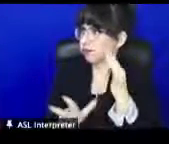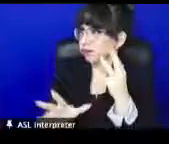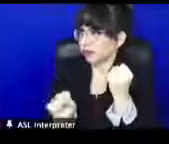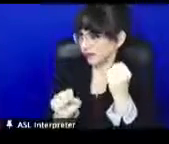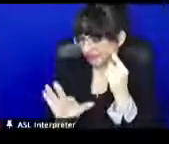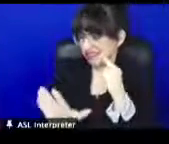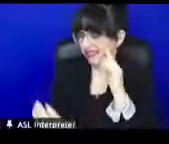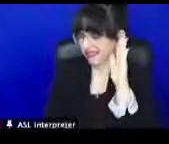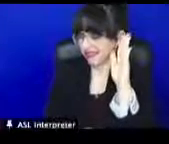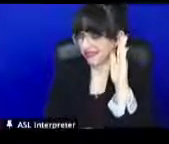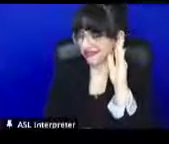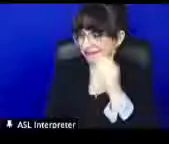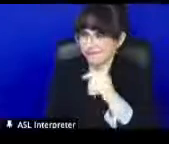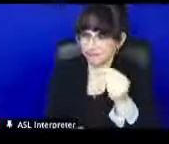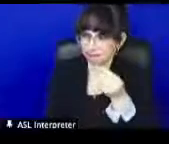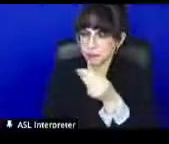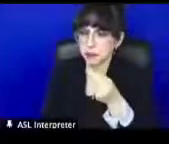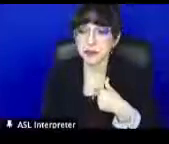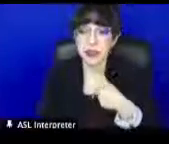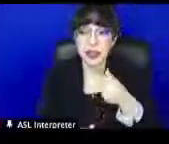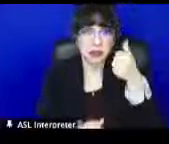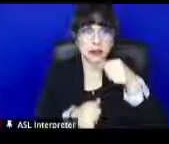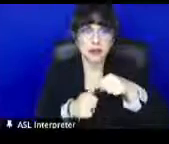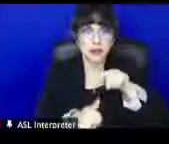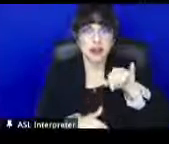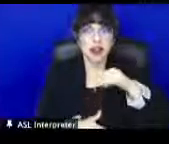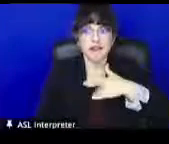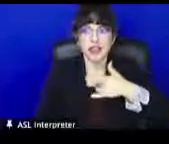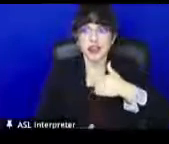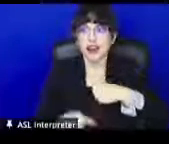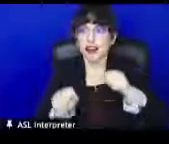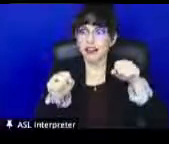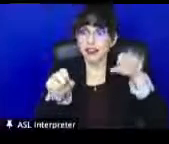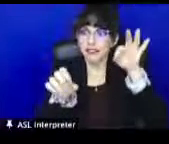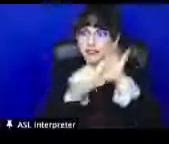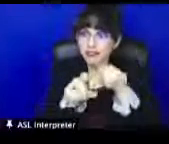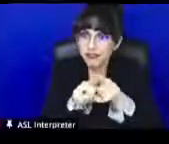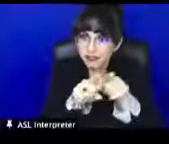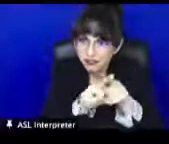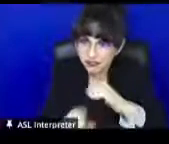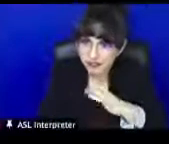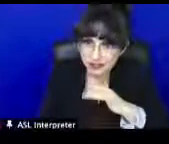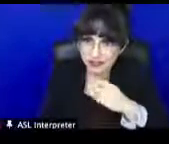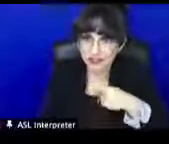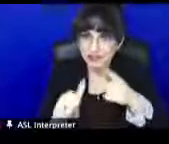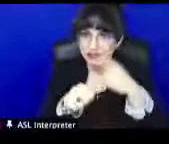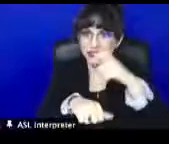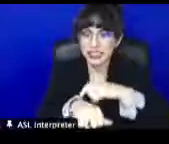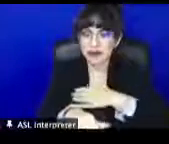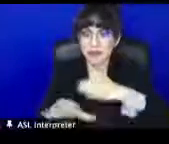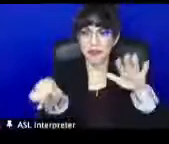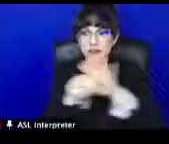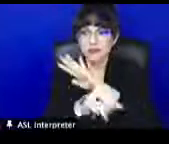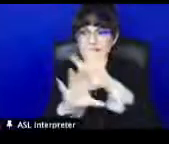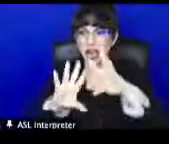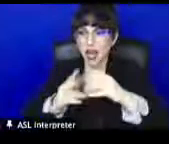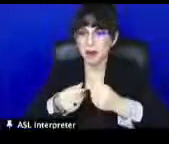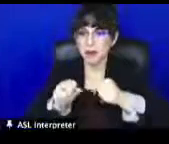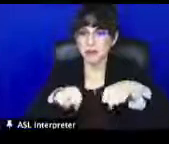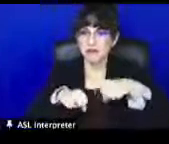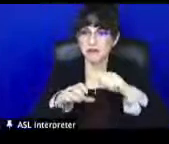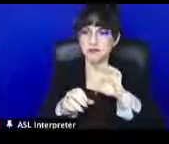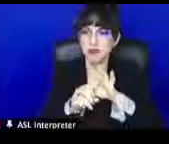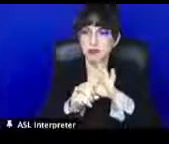just that feeling of I get to vote as well. And it was the first time my whole family voted because my parents